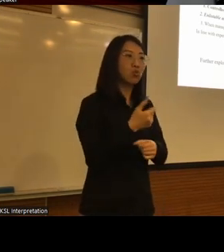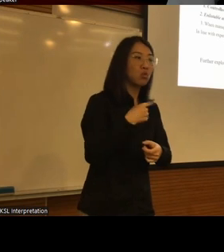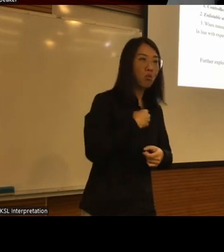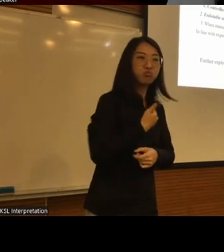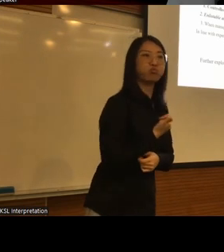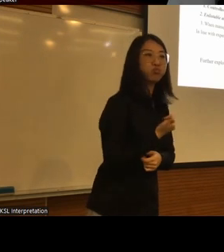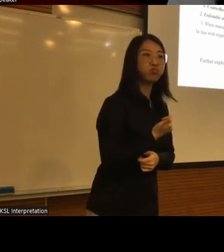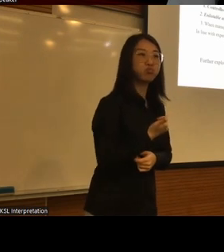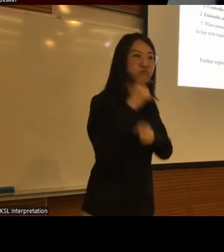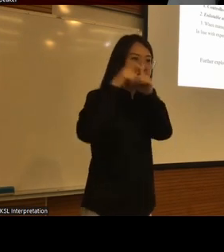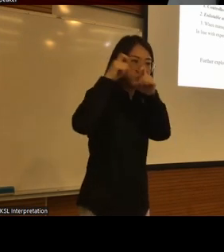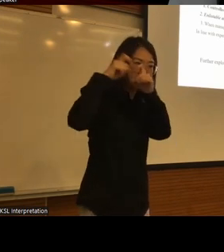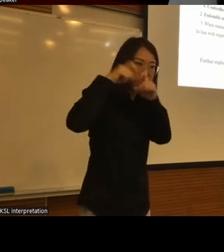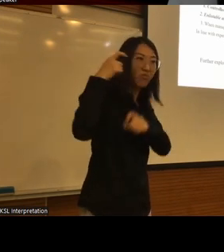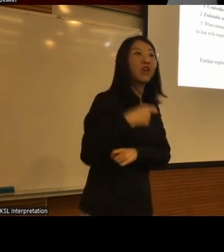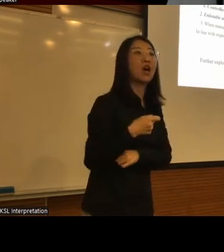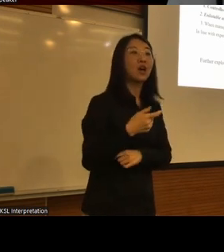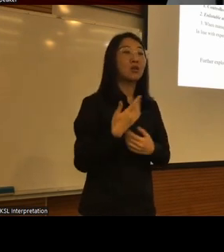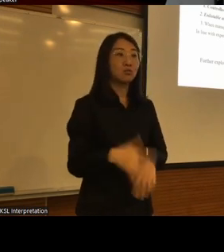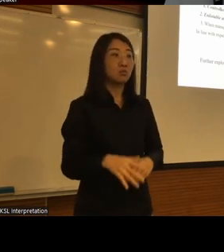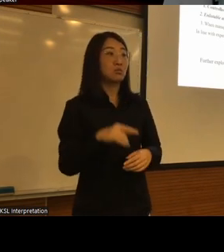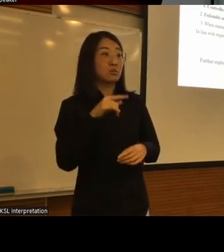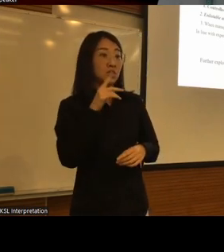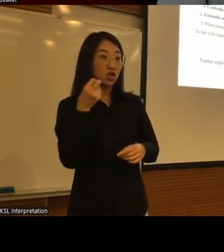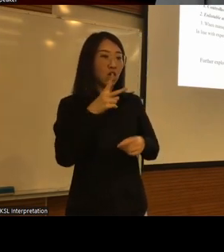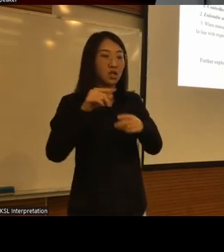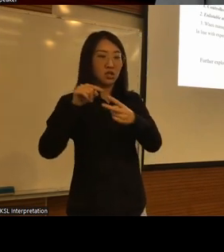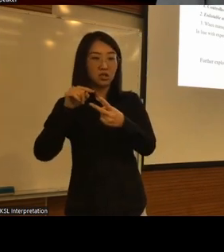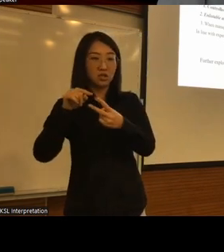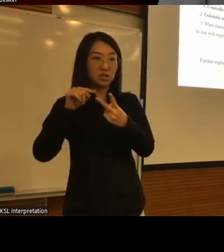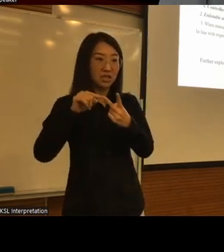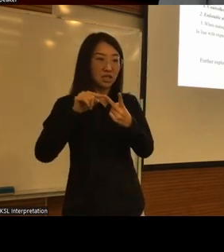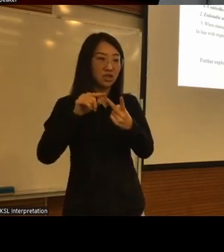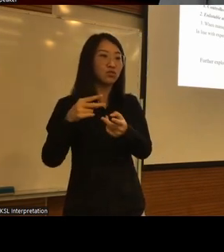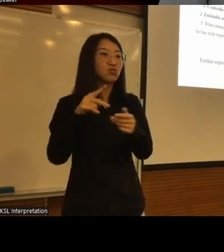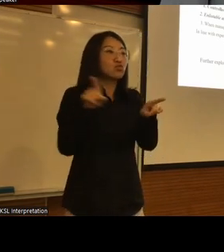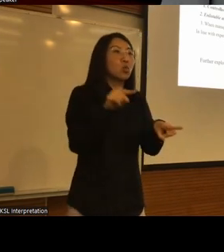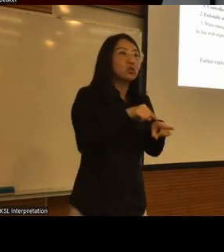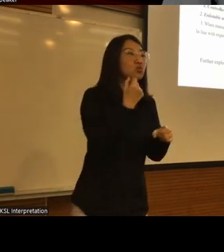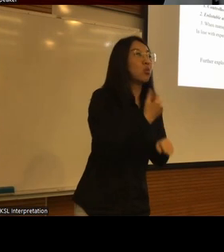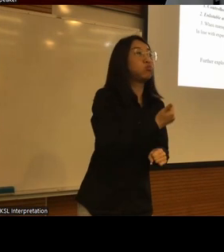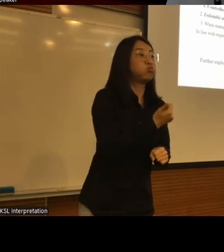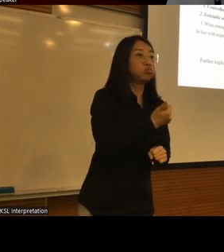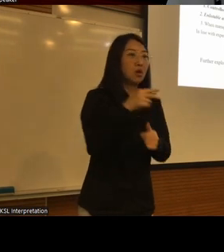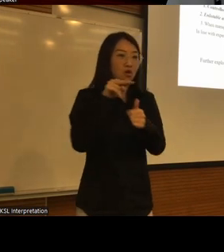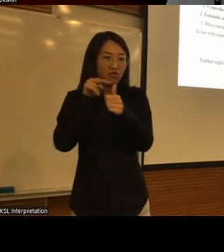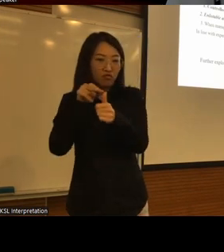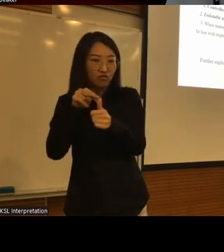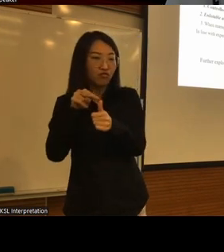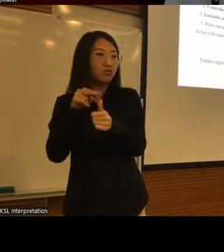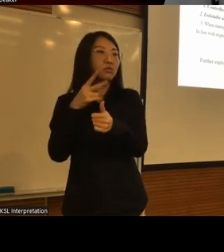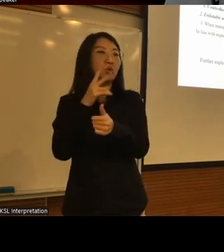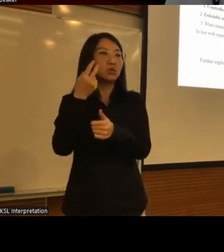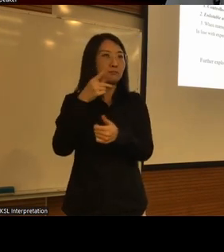many of them can be implemented at the same time. Controlled operations need some attention.